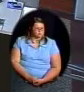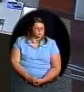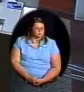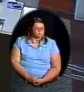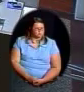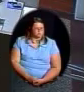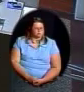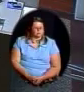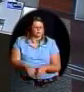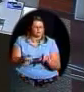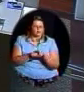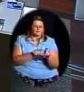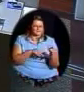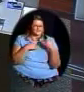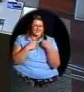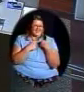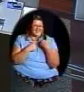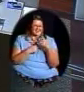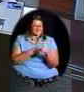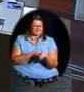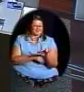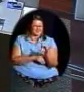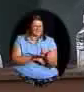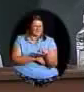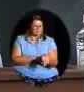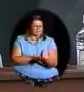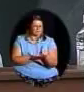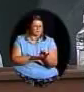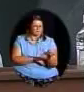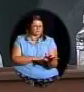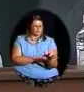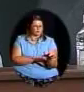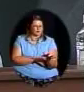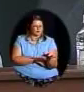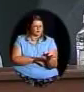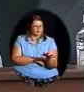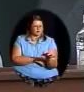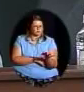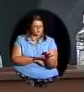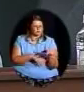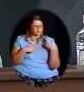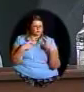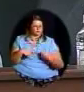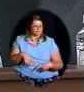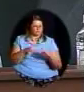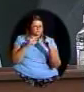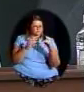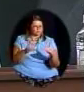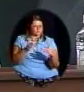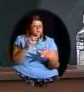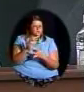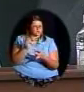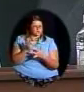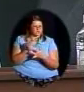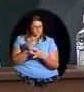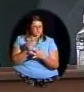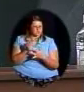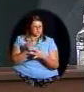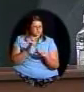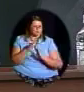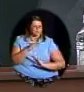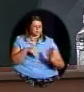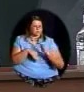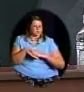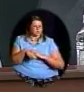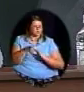And I had a question on 8.14, which is the physical education technology and instructional materials. Based upon all the